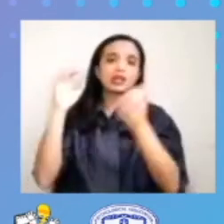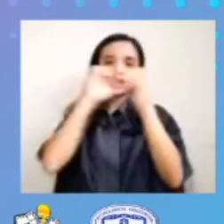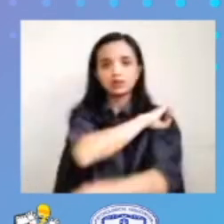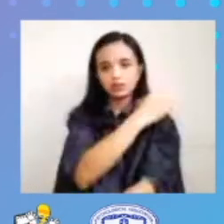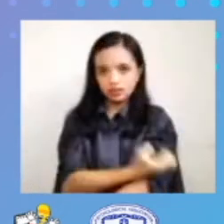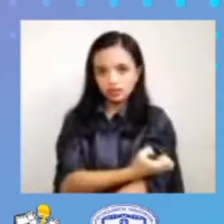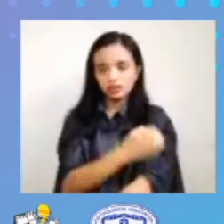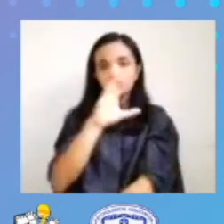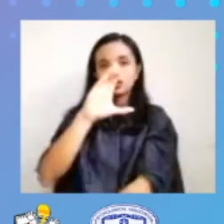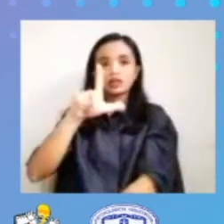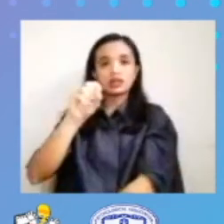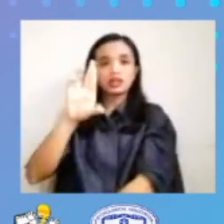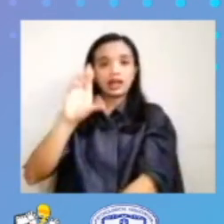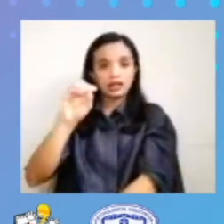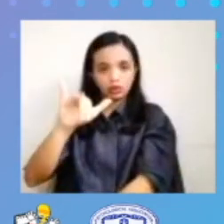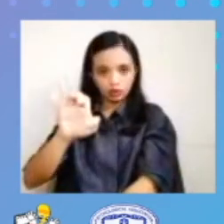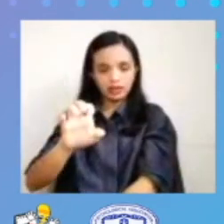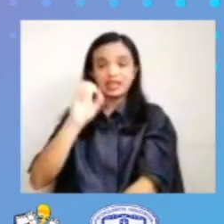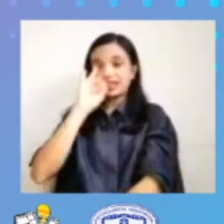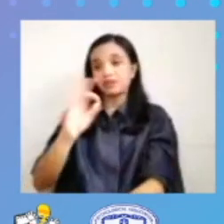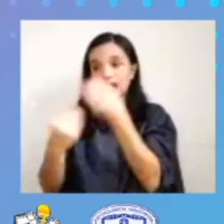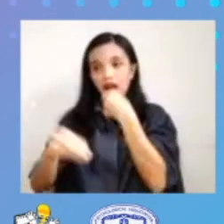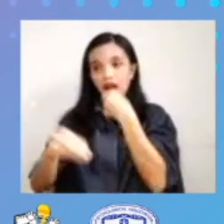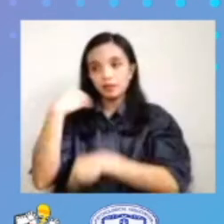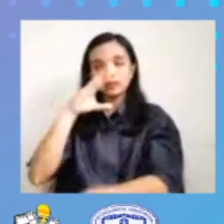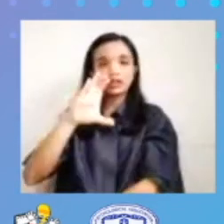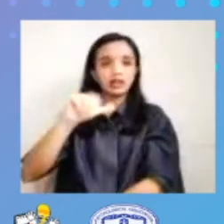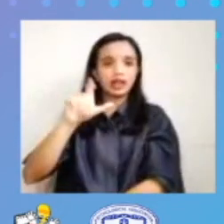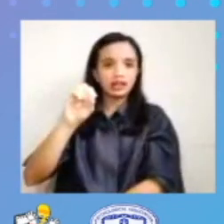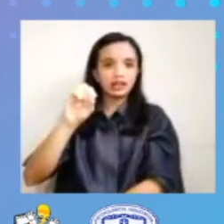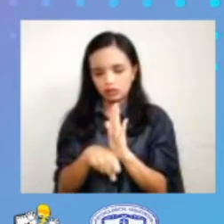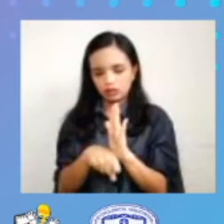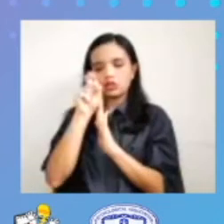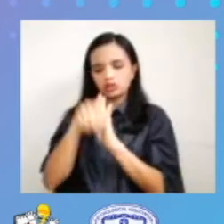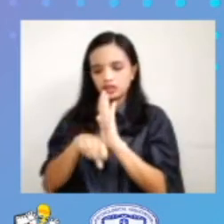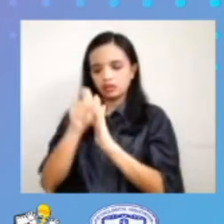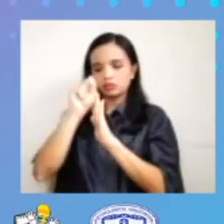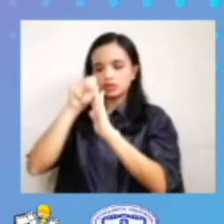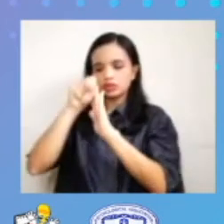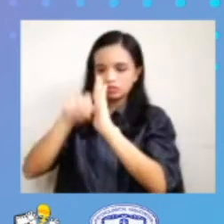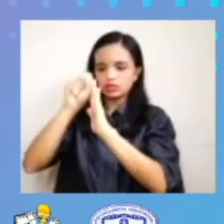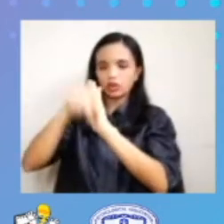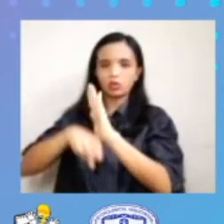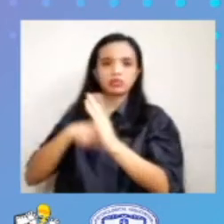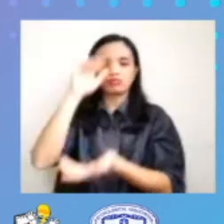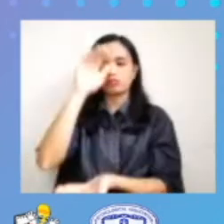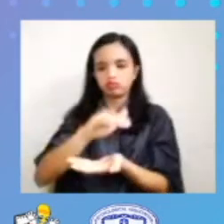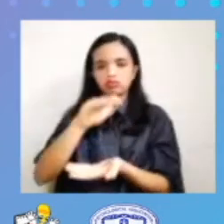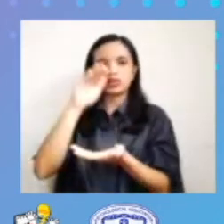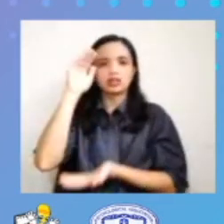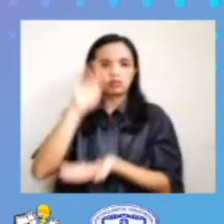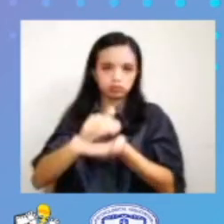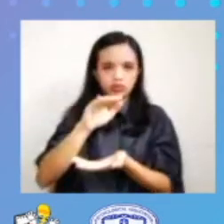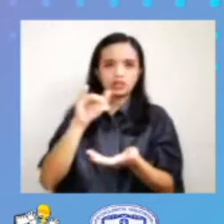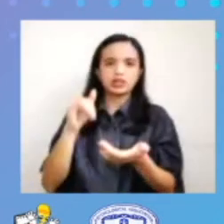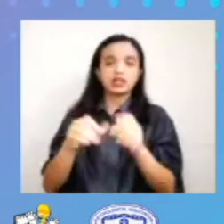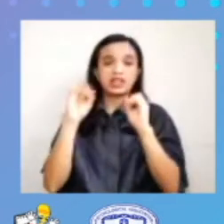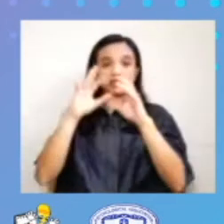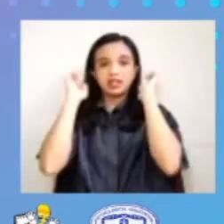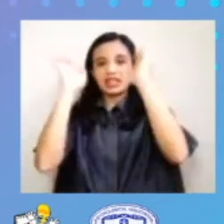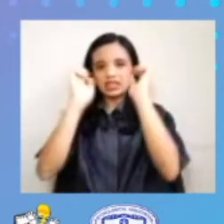me just make this one clear. Ang weight gain, may dalawang approach po yan. You have fat